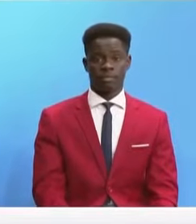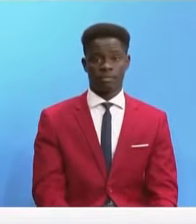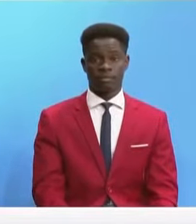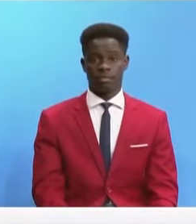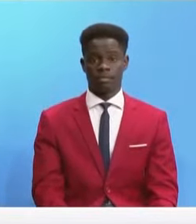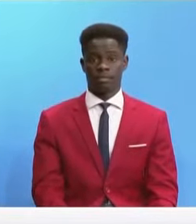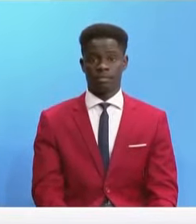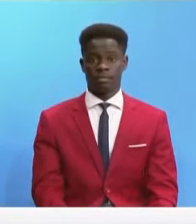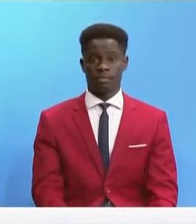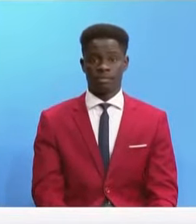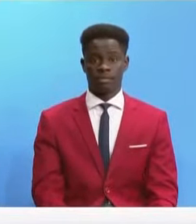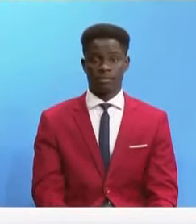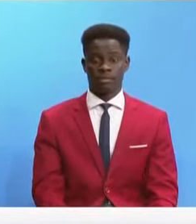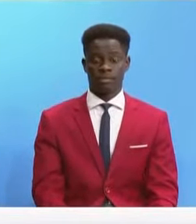promote